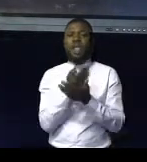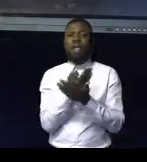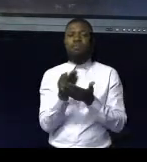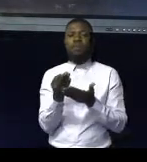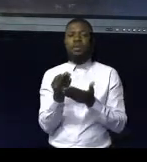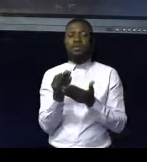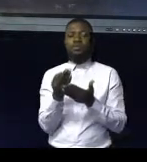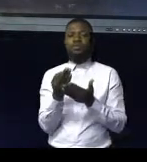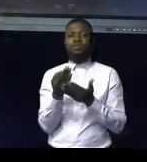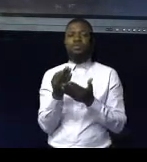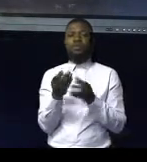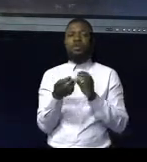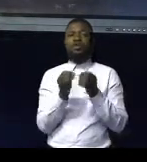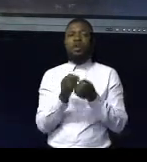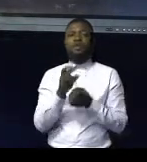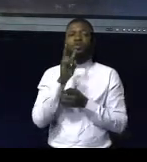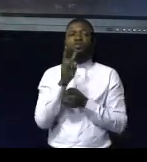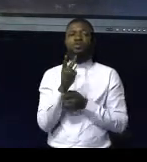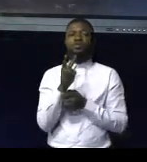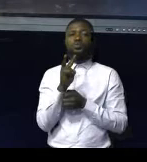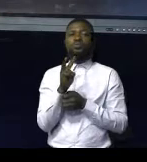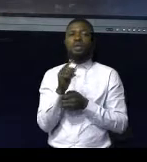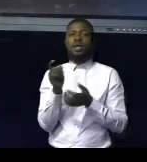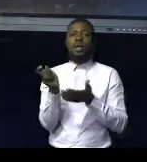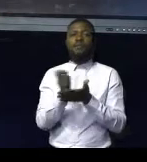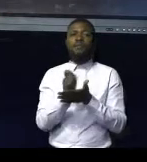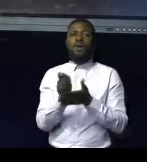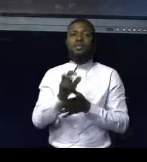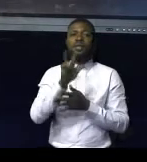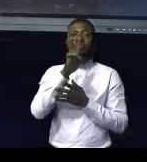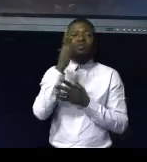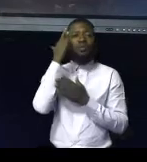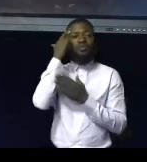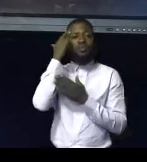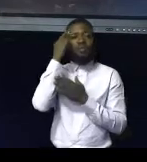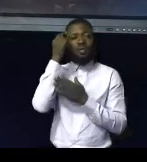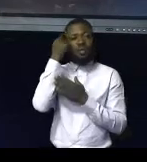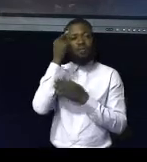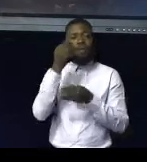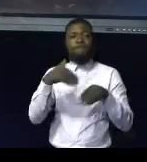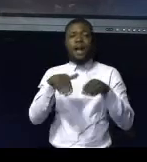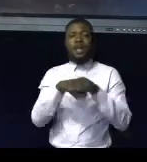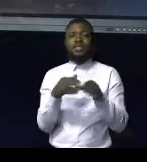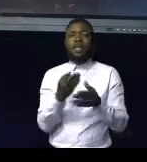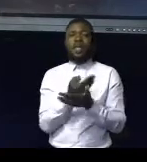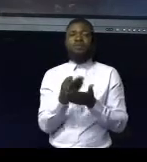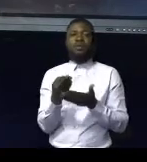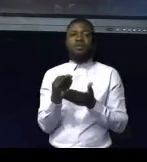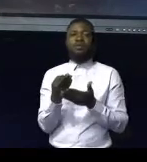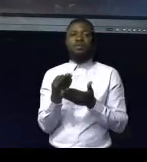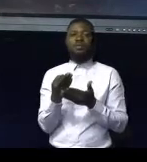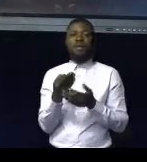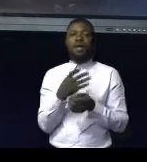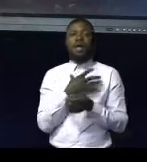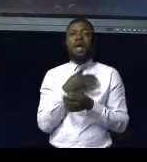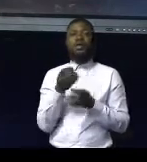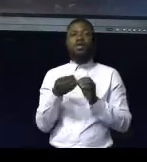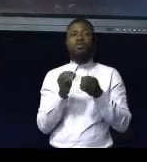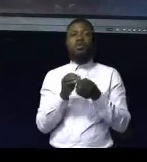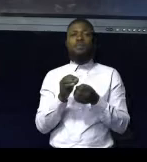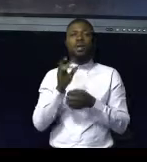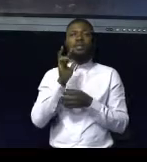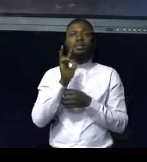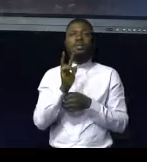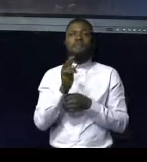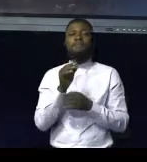marital failure? Question number 2, write 3 reasons for marital failure. And